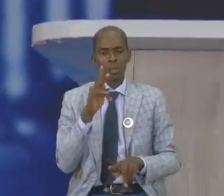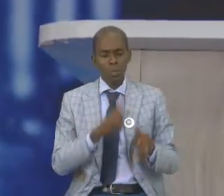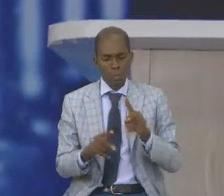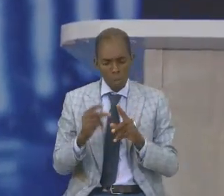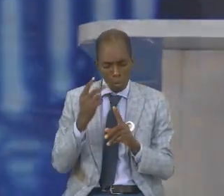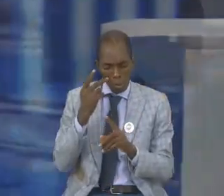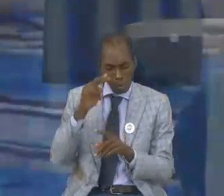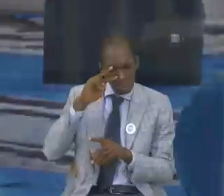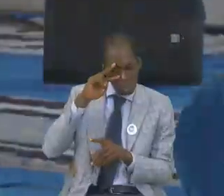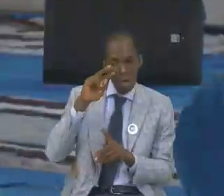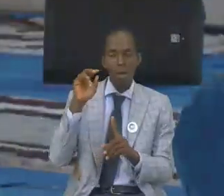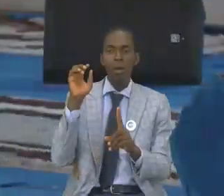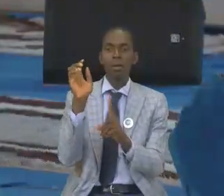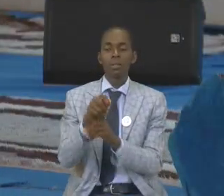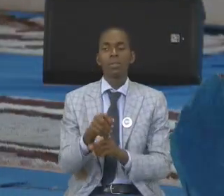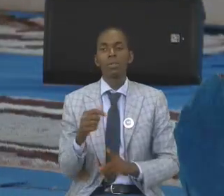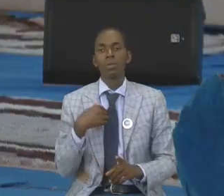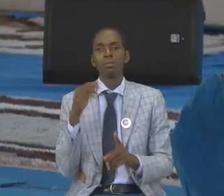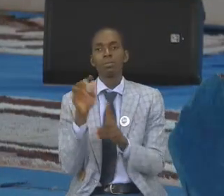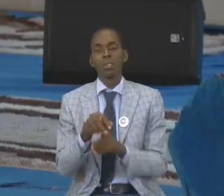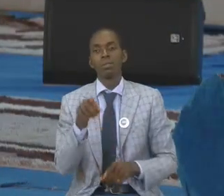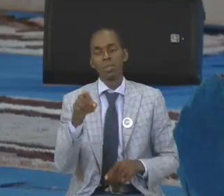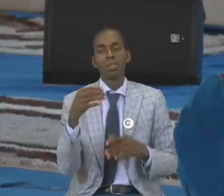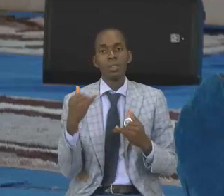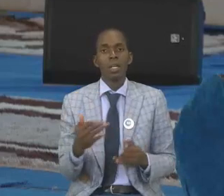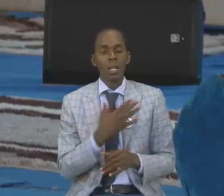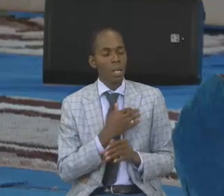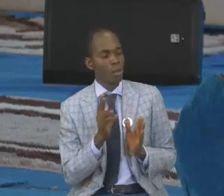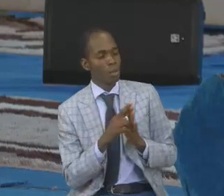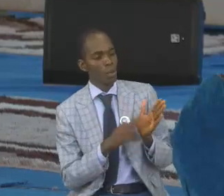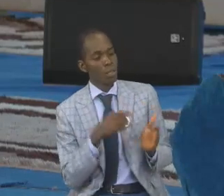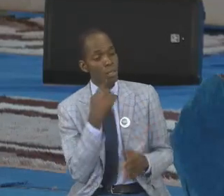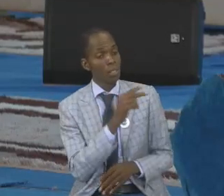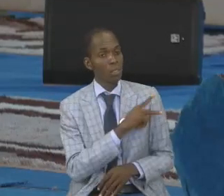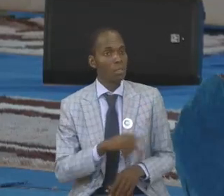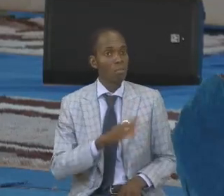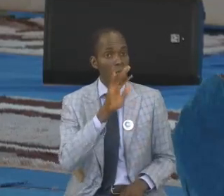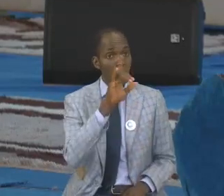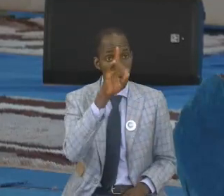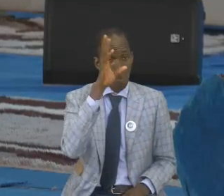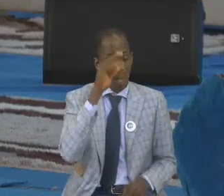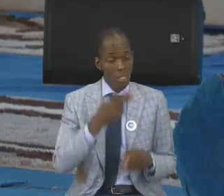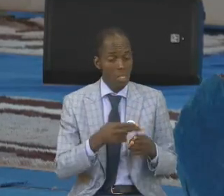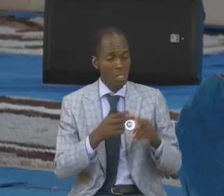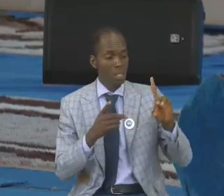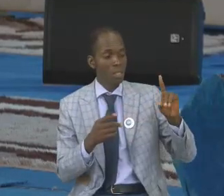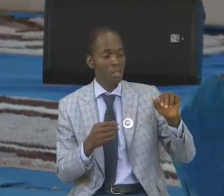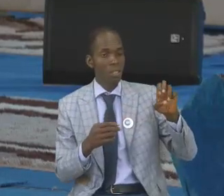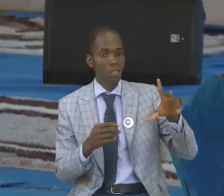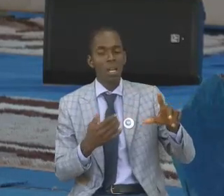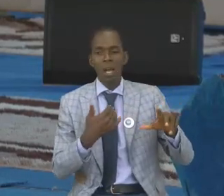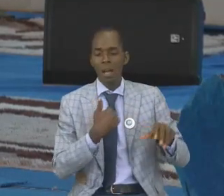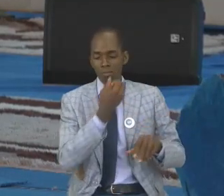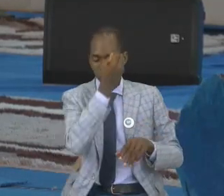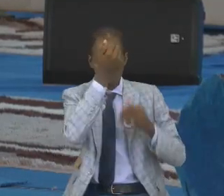He was praying and he went to tell the king, and he was said, there's somebody here, his name is Daniel. He has flouted your